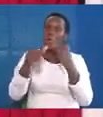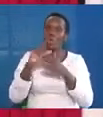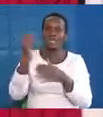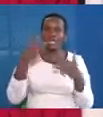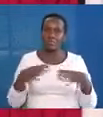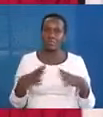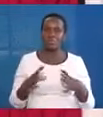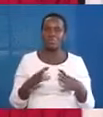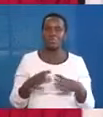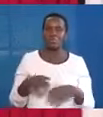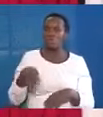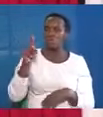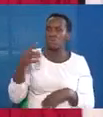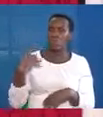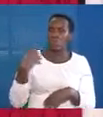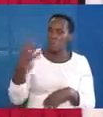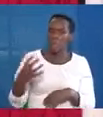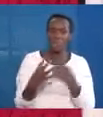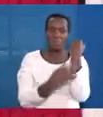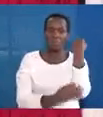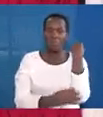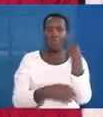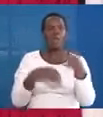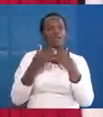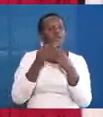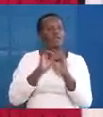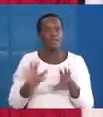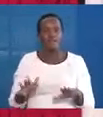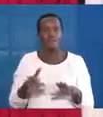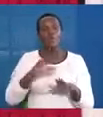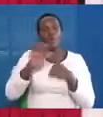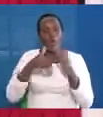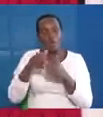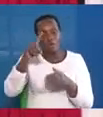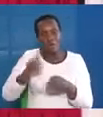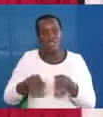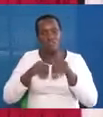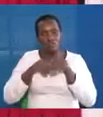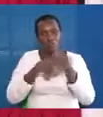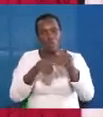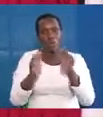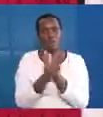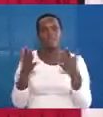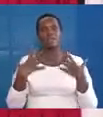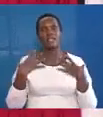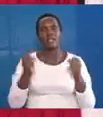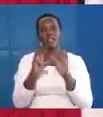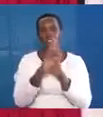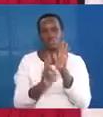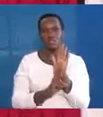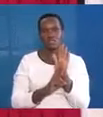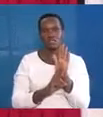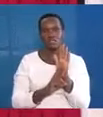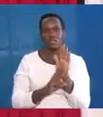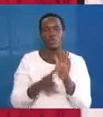status, because even as we proceed, we must never forget that we are